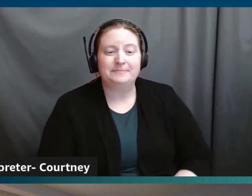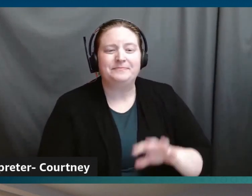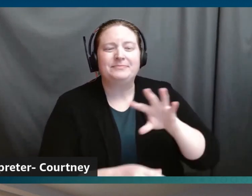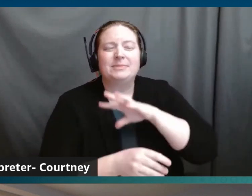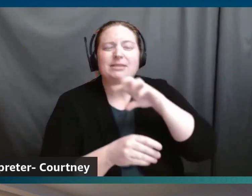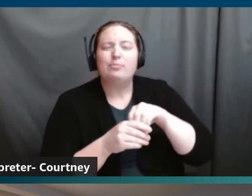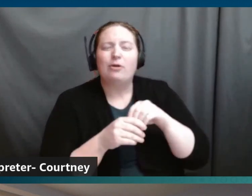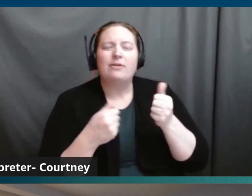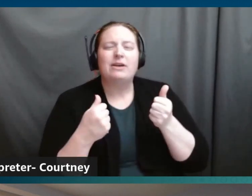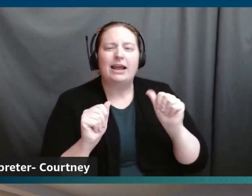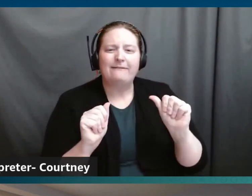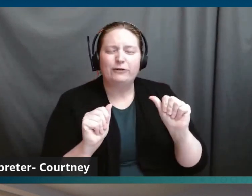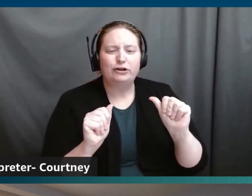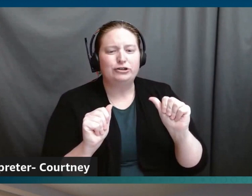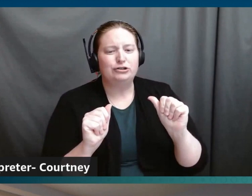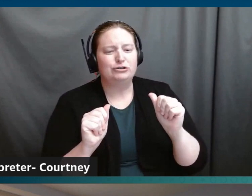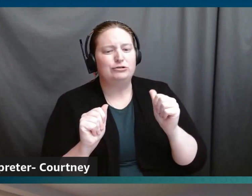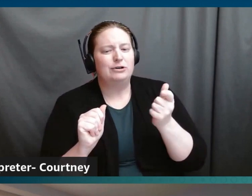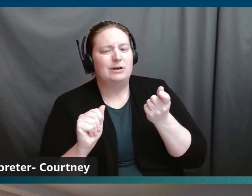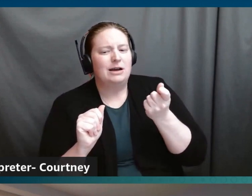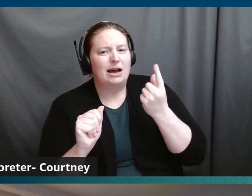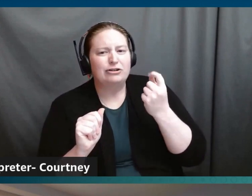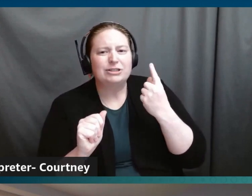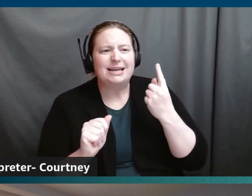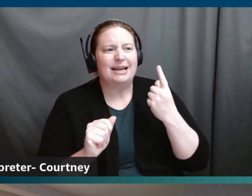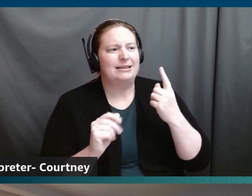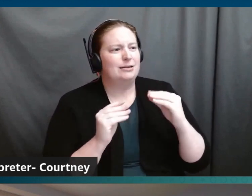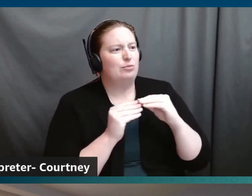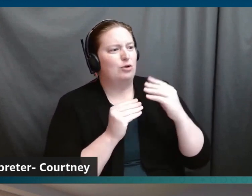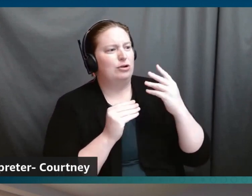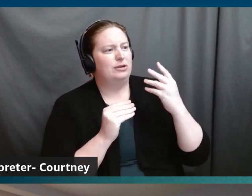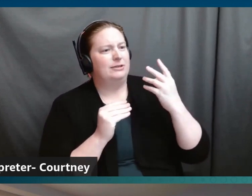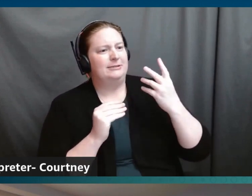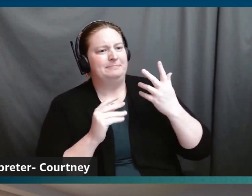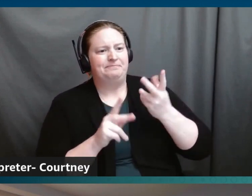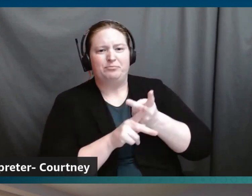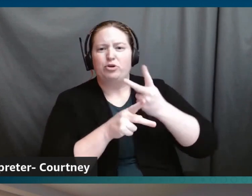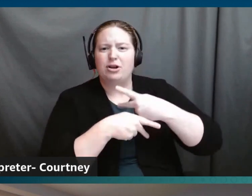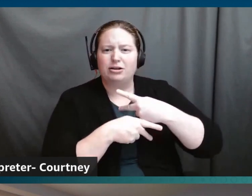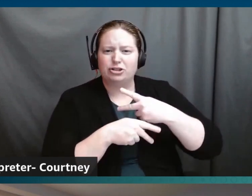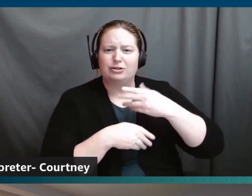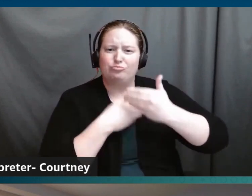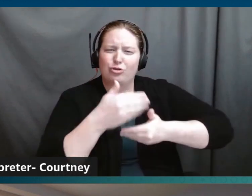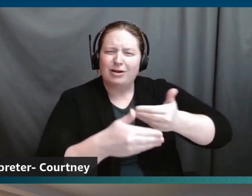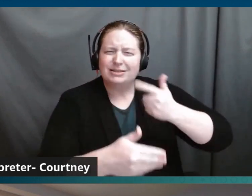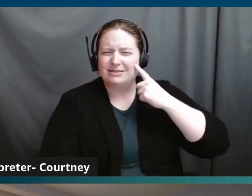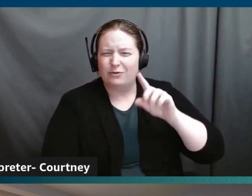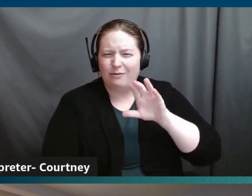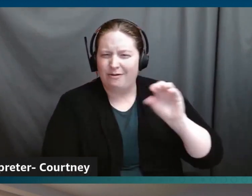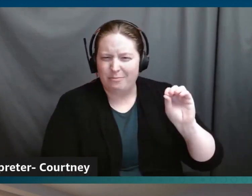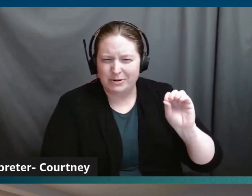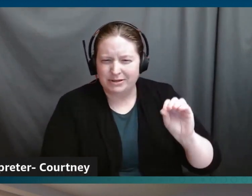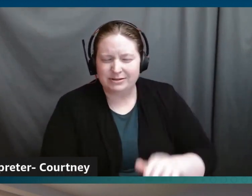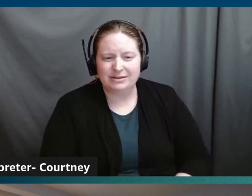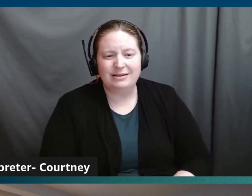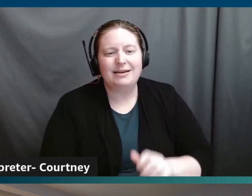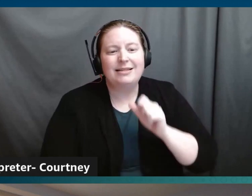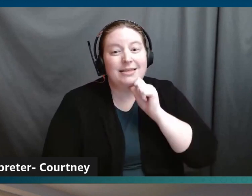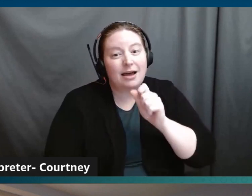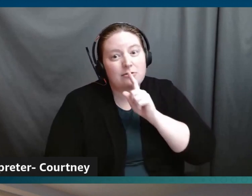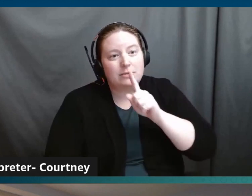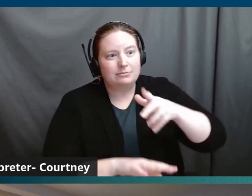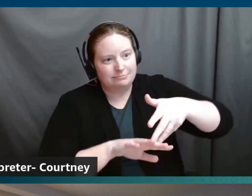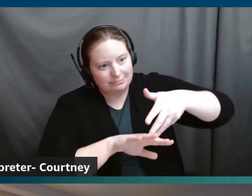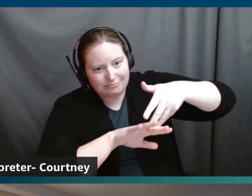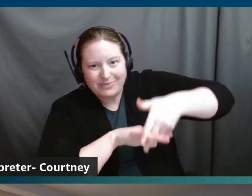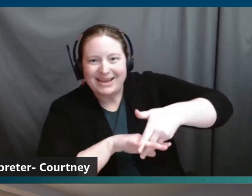effort to understand the externalities of the production process for companies. They're not necessarily embedded in the